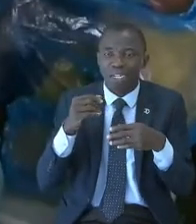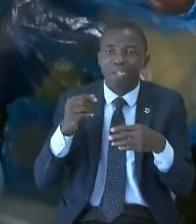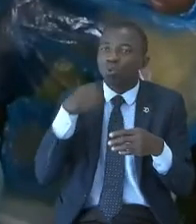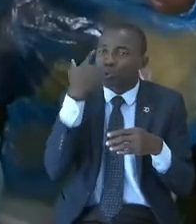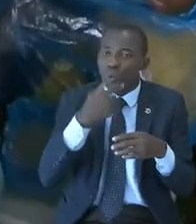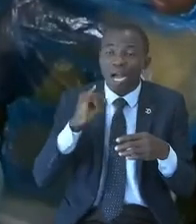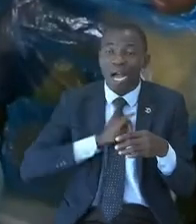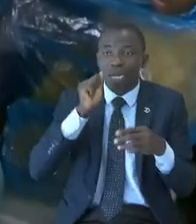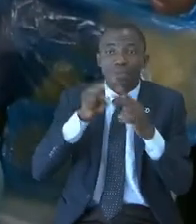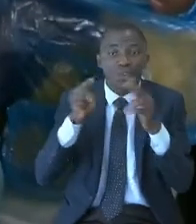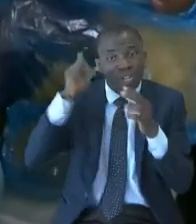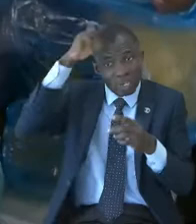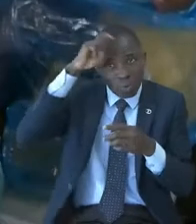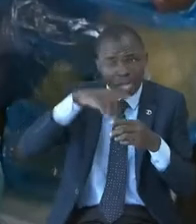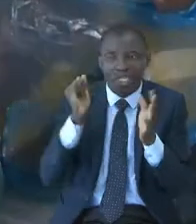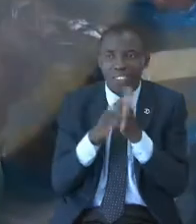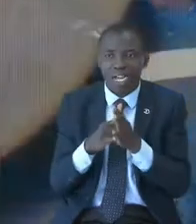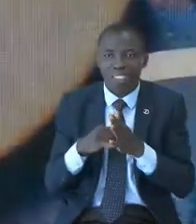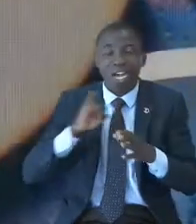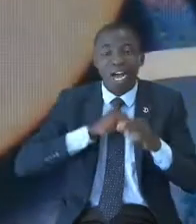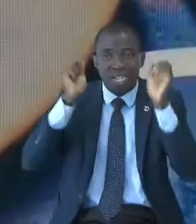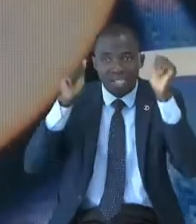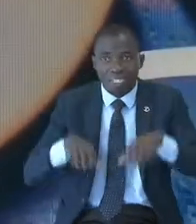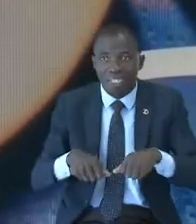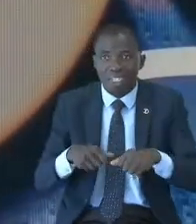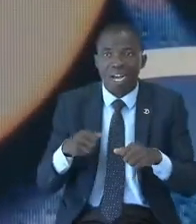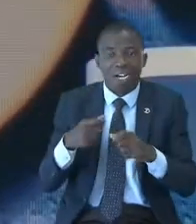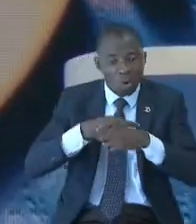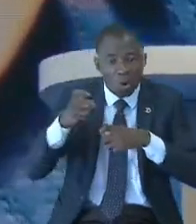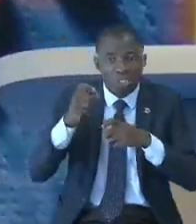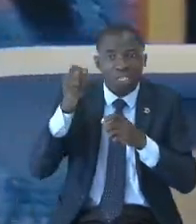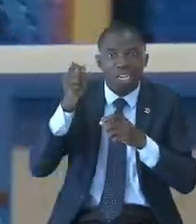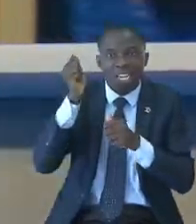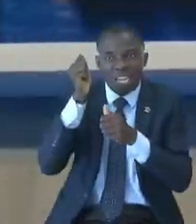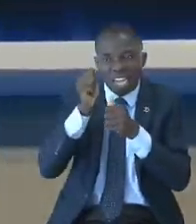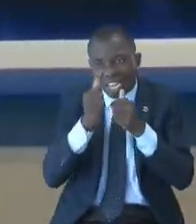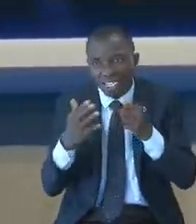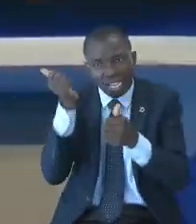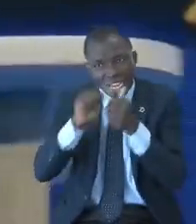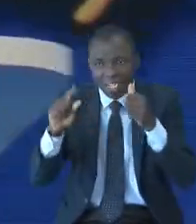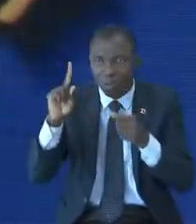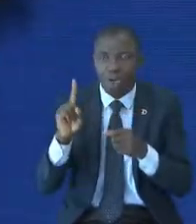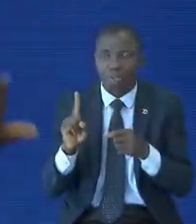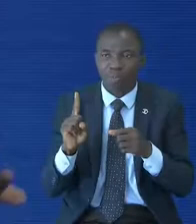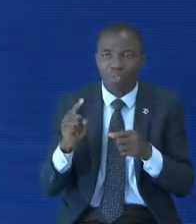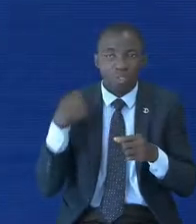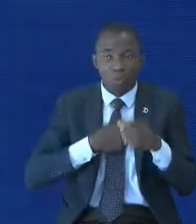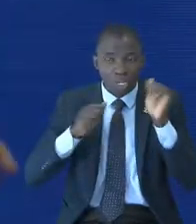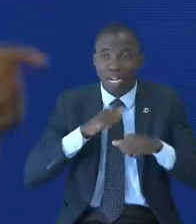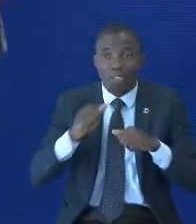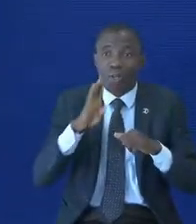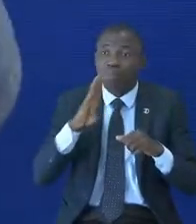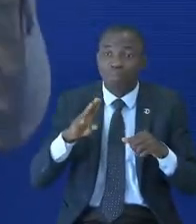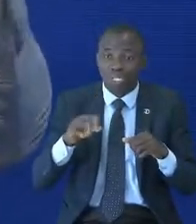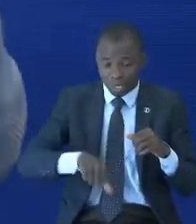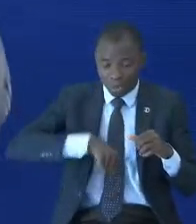so clever that I can hurt anyone. We cannot be proud of our sins. The